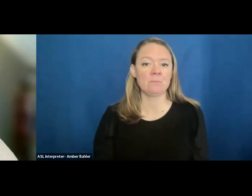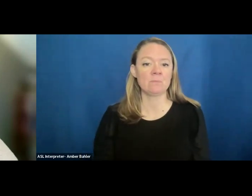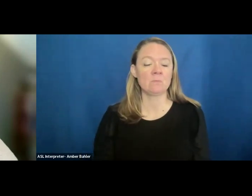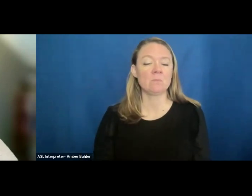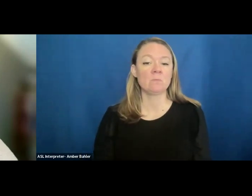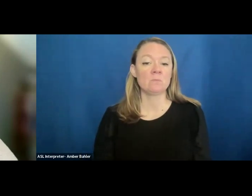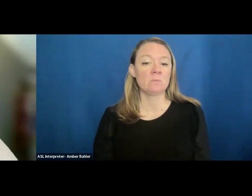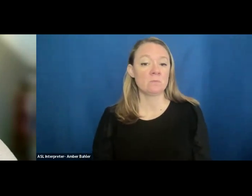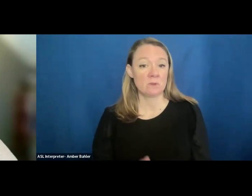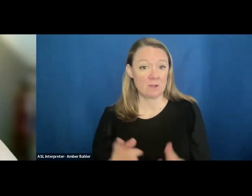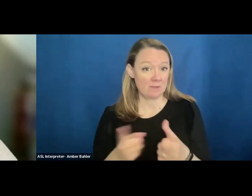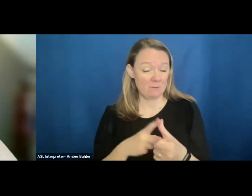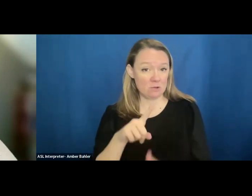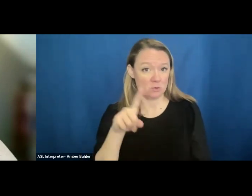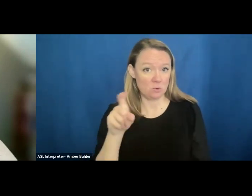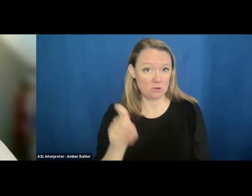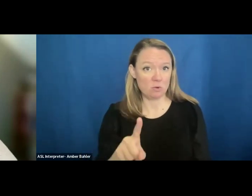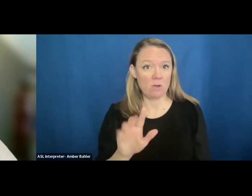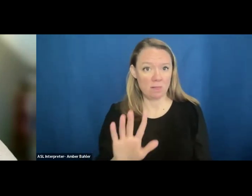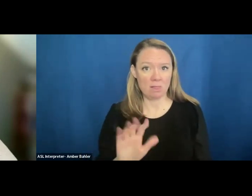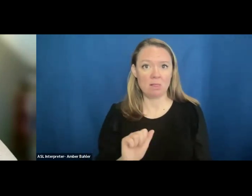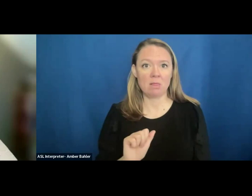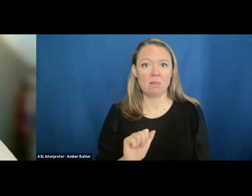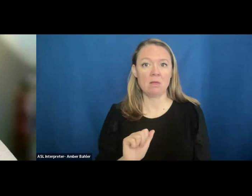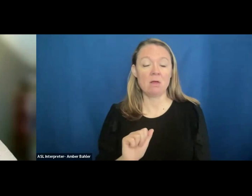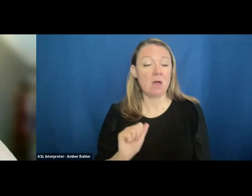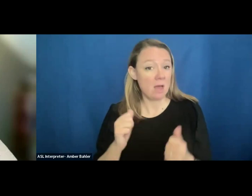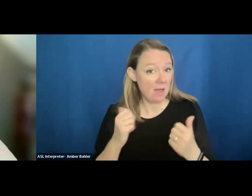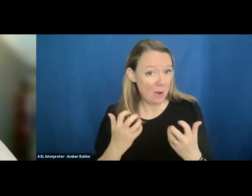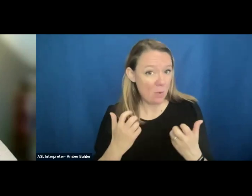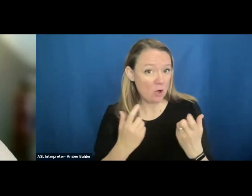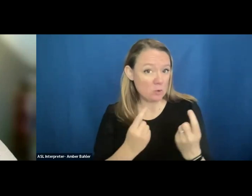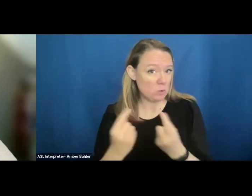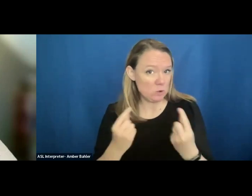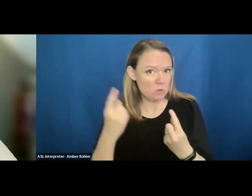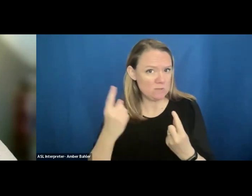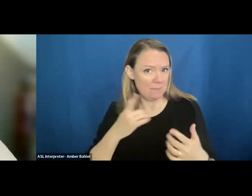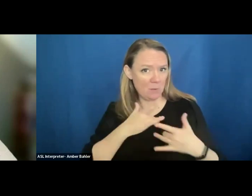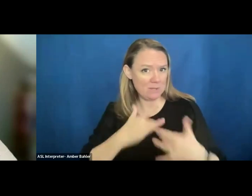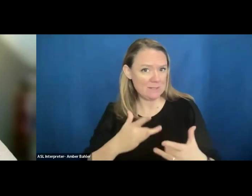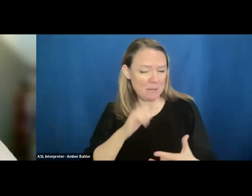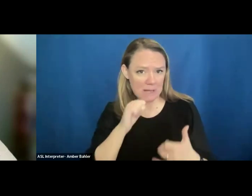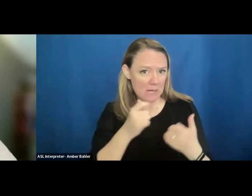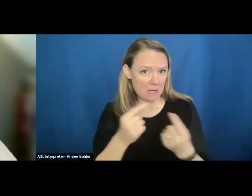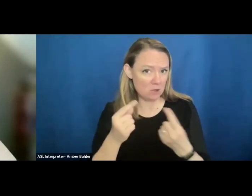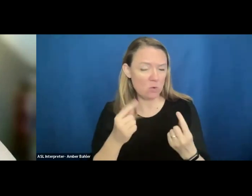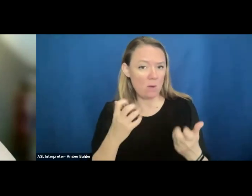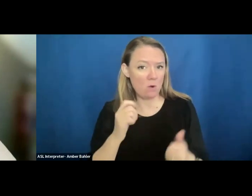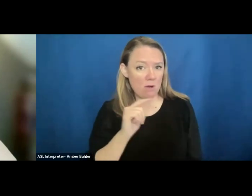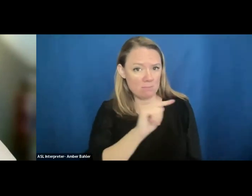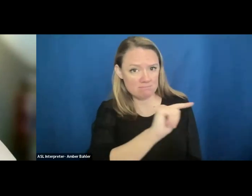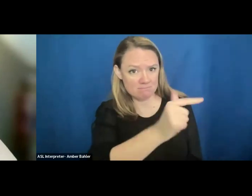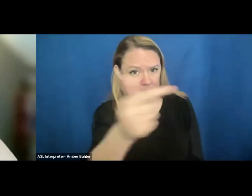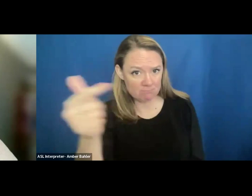And the first question, I'm kind of hoping to do something we don't usually do, which is a round robin. I'd love to hear from each CRIS